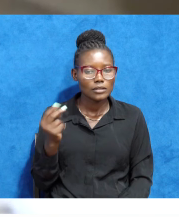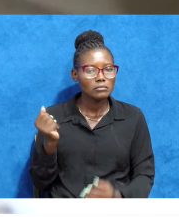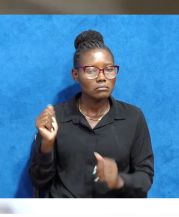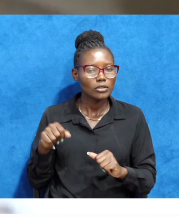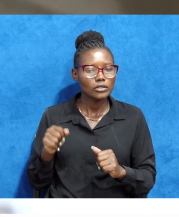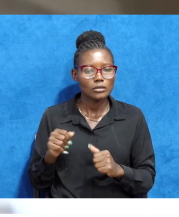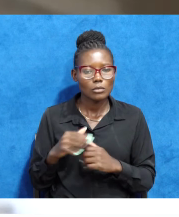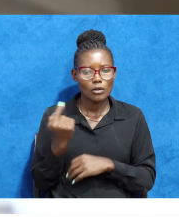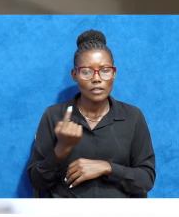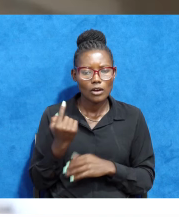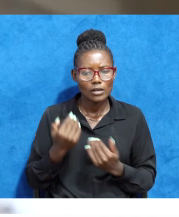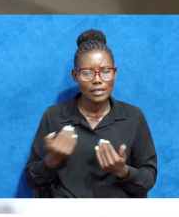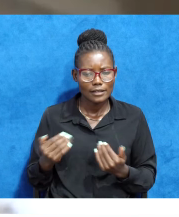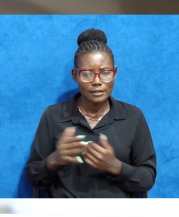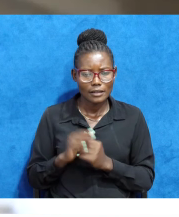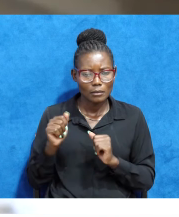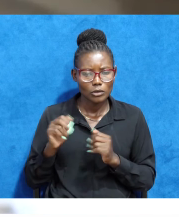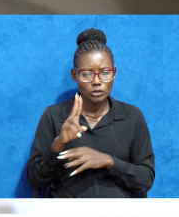can read these